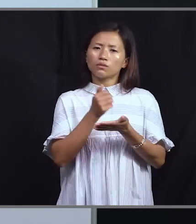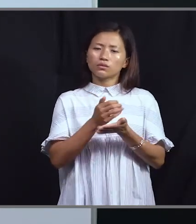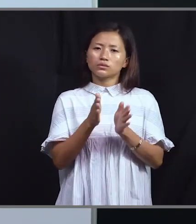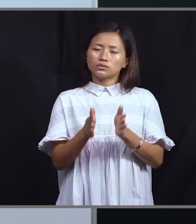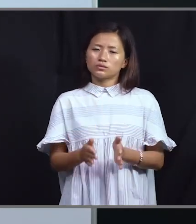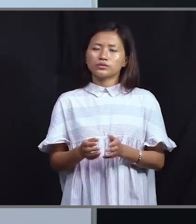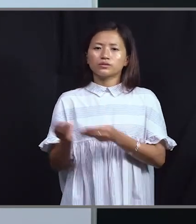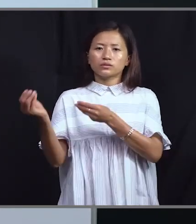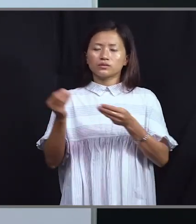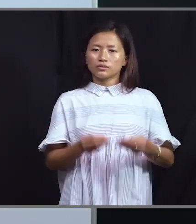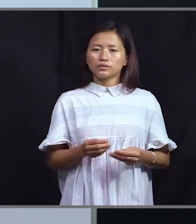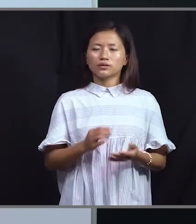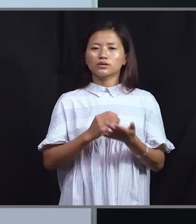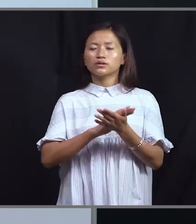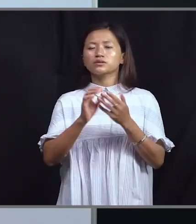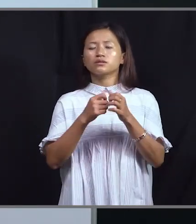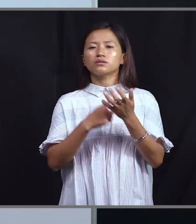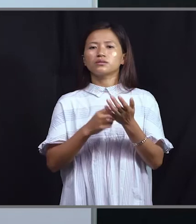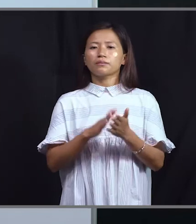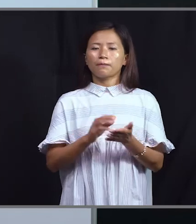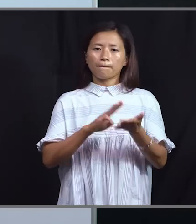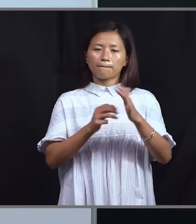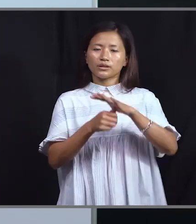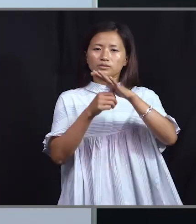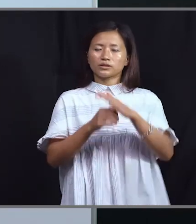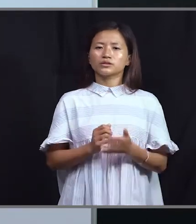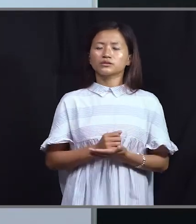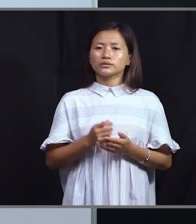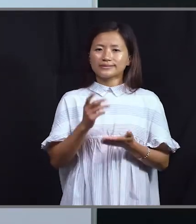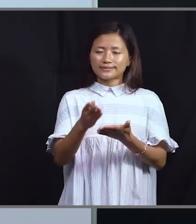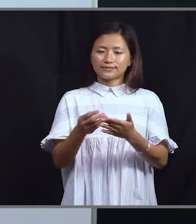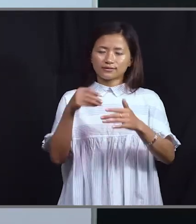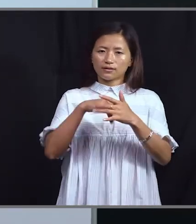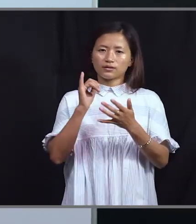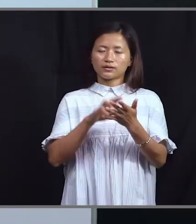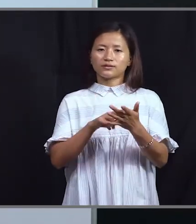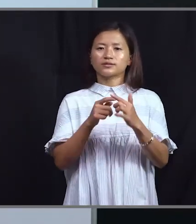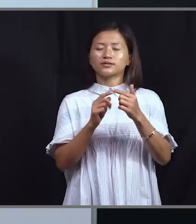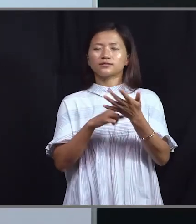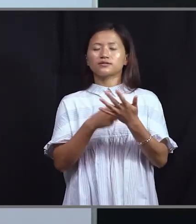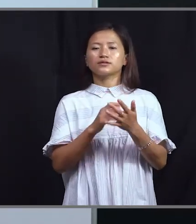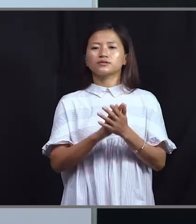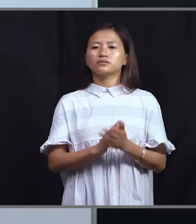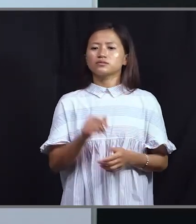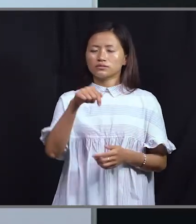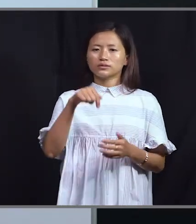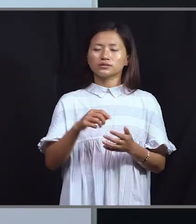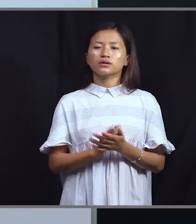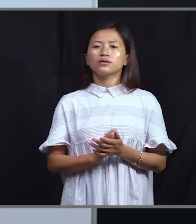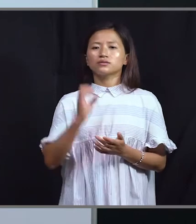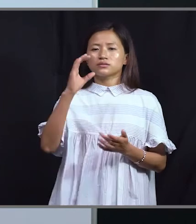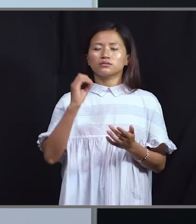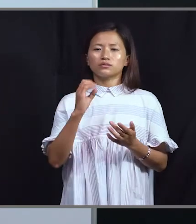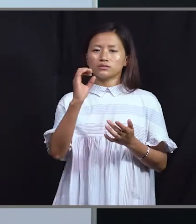in an organization, management has to integrate this personal goal along with the organizational goal through coordination. Okay,